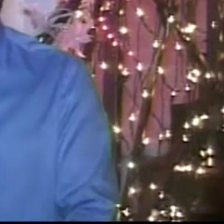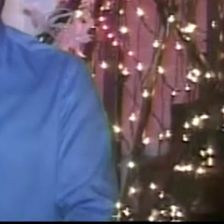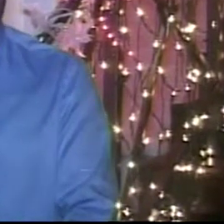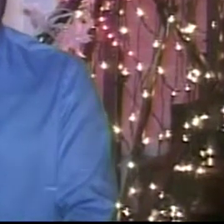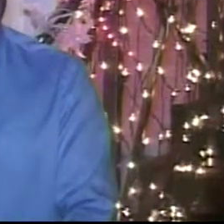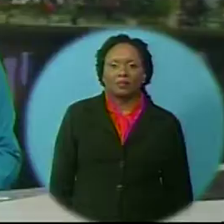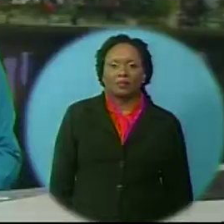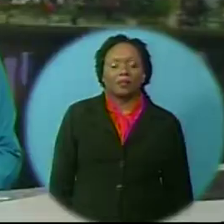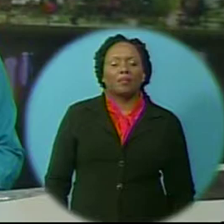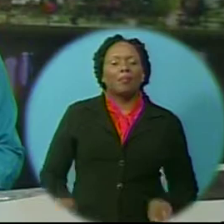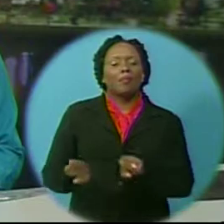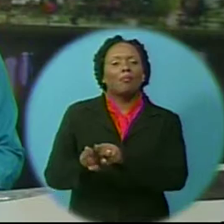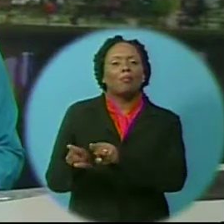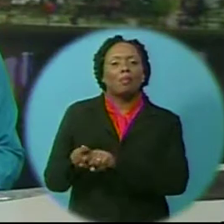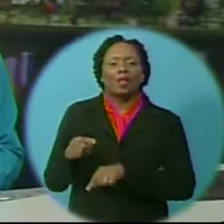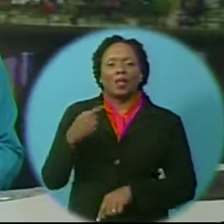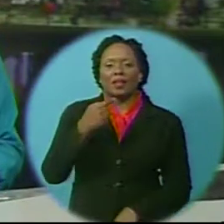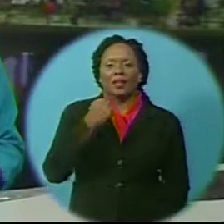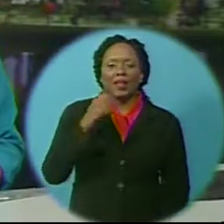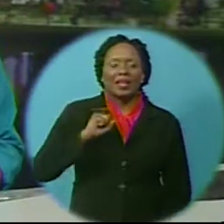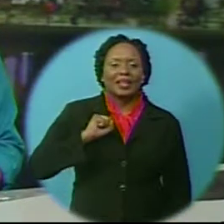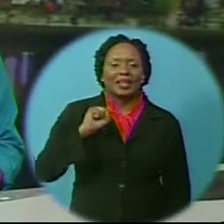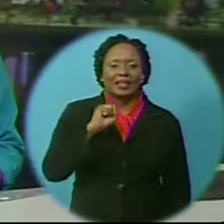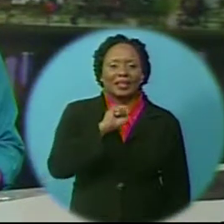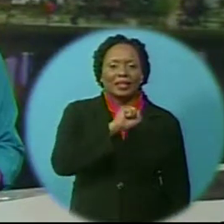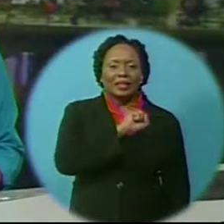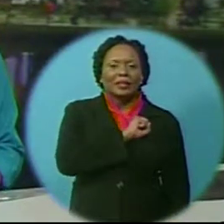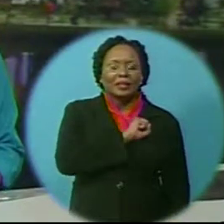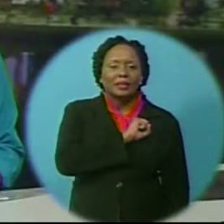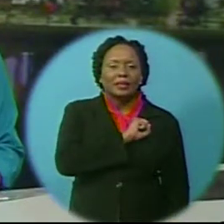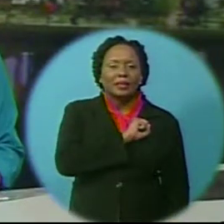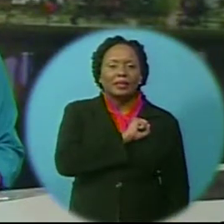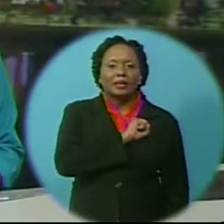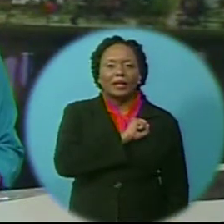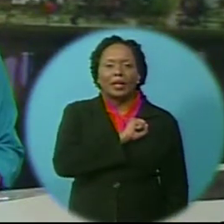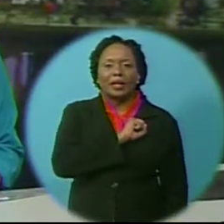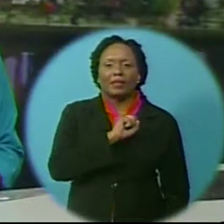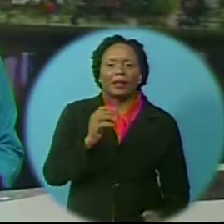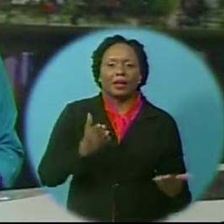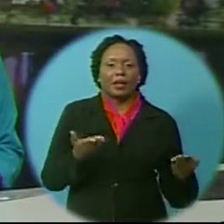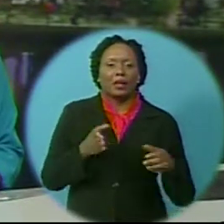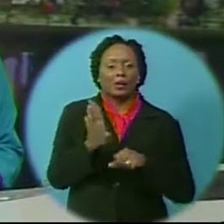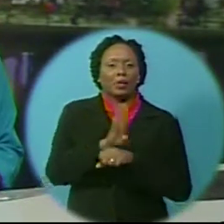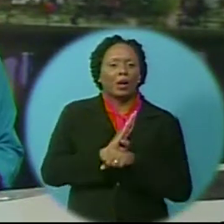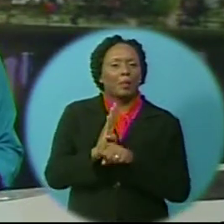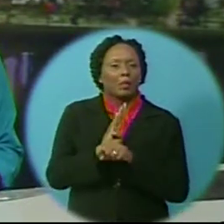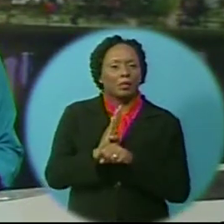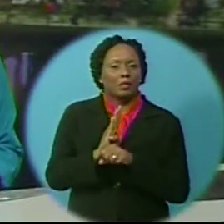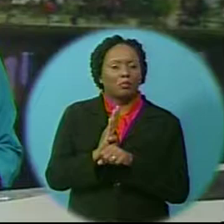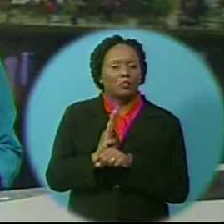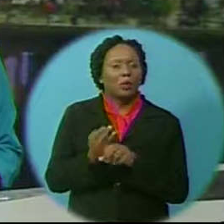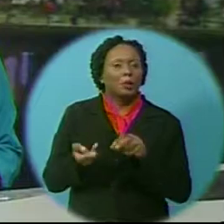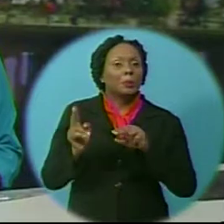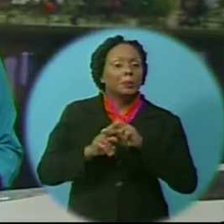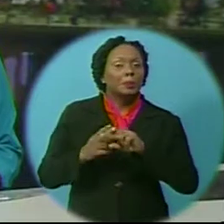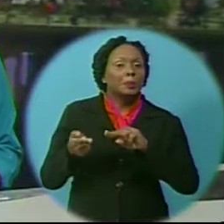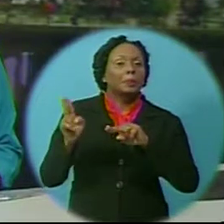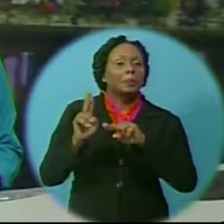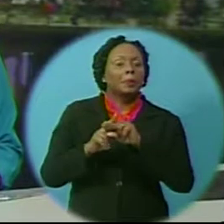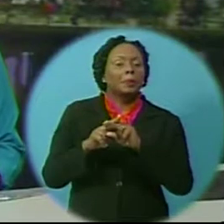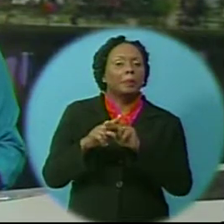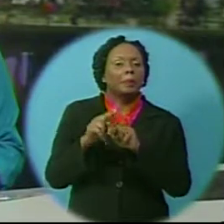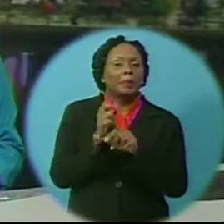of. Mr. Keogh also says that staff numbers in Barbados will further grow by next